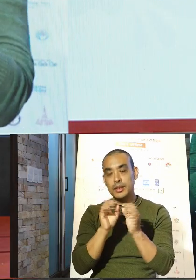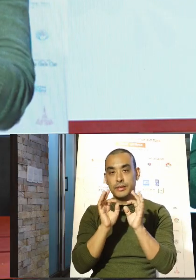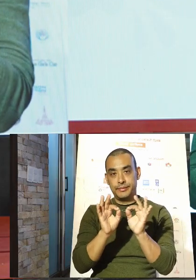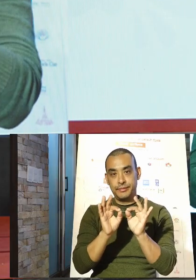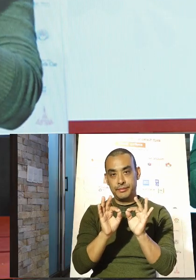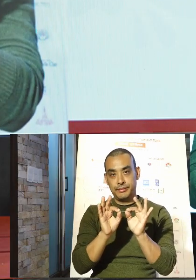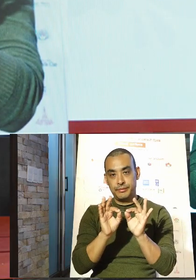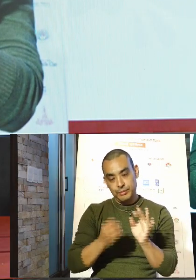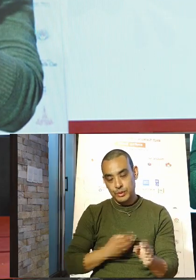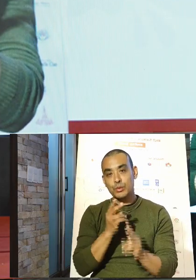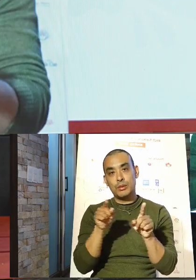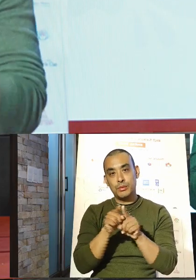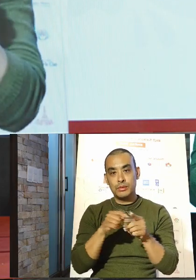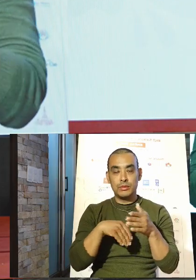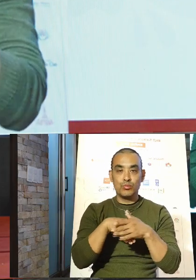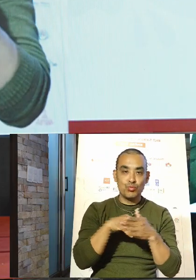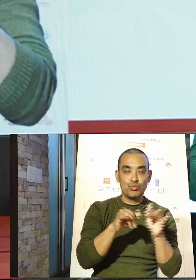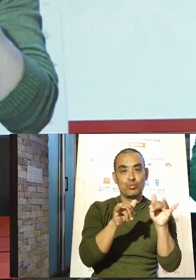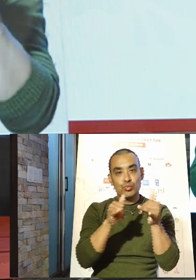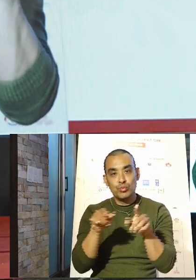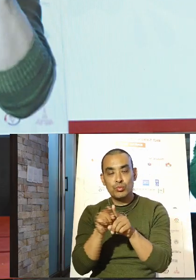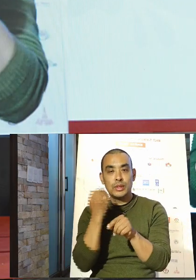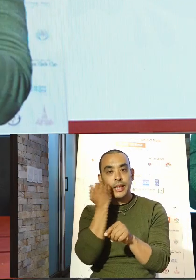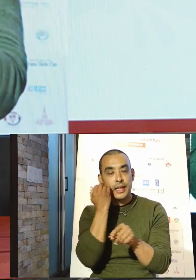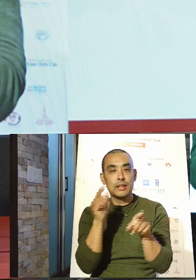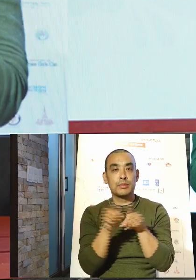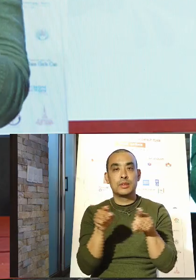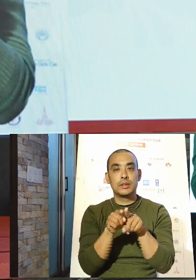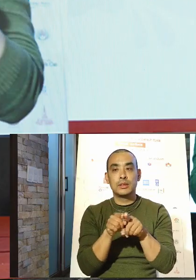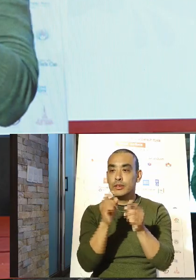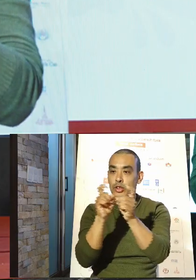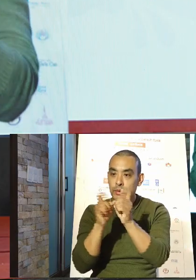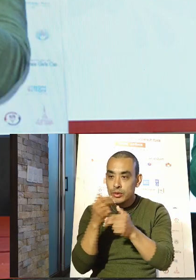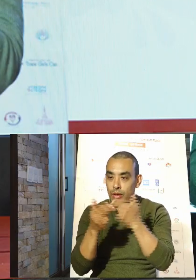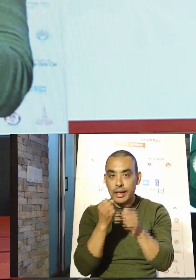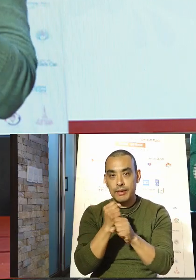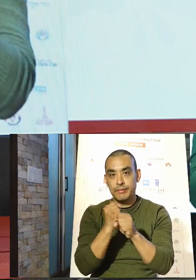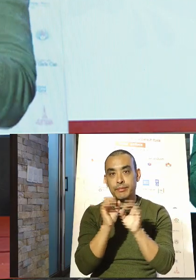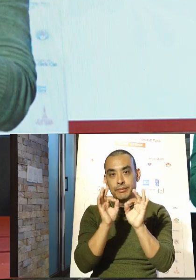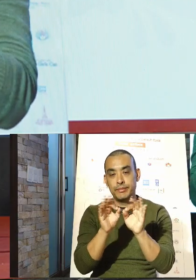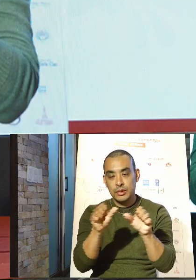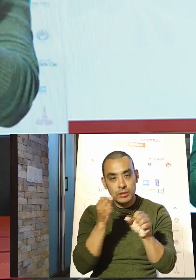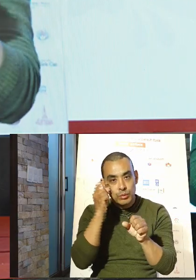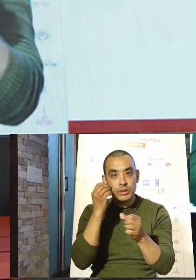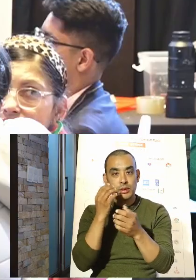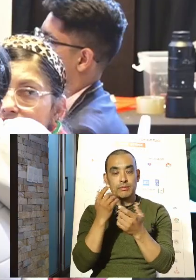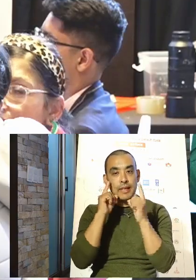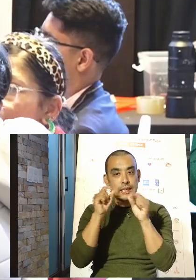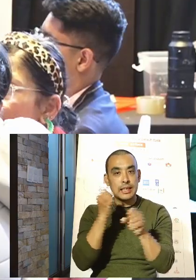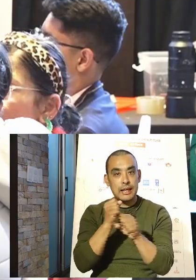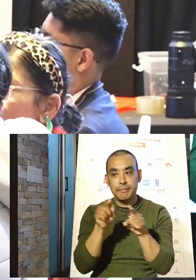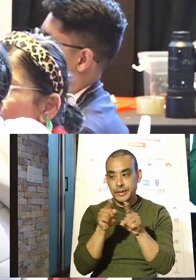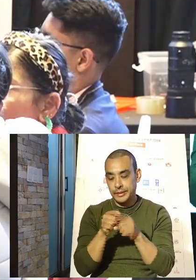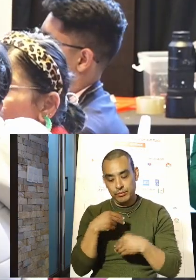And we see sports as an entry to help boys discuss body awareness, respect, and even